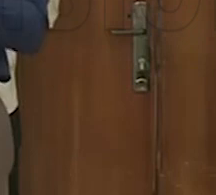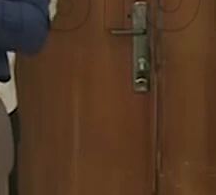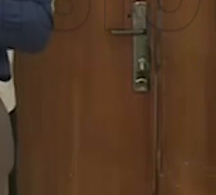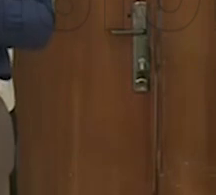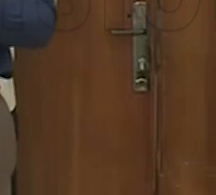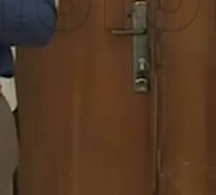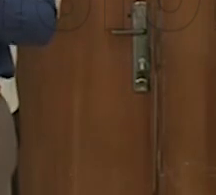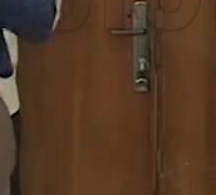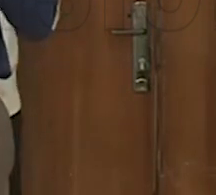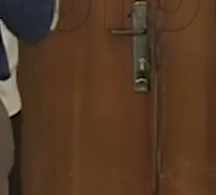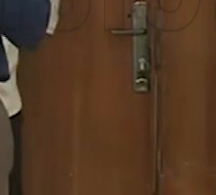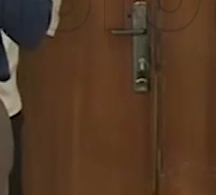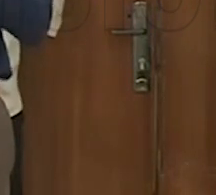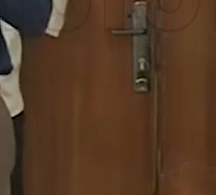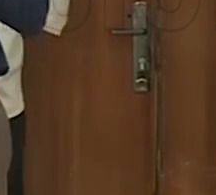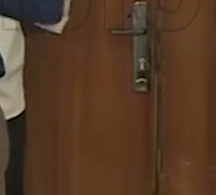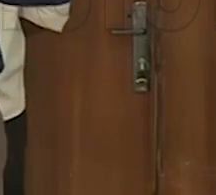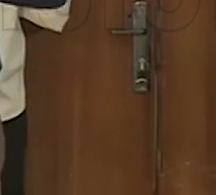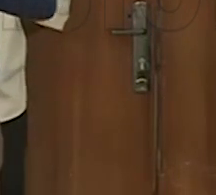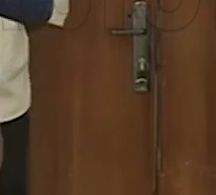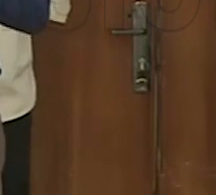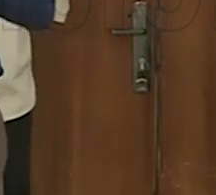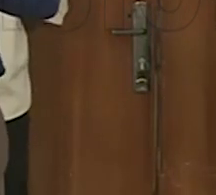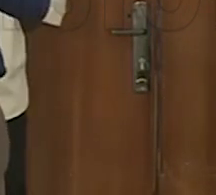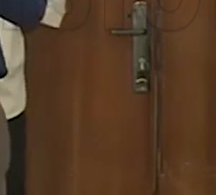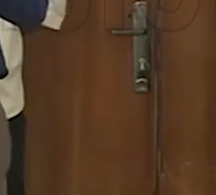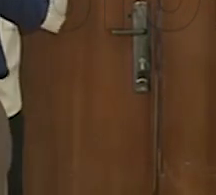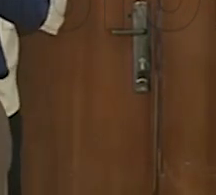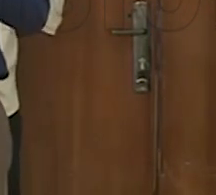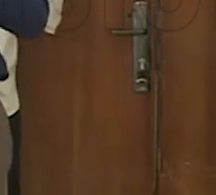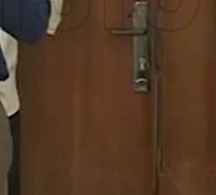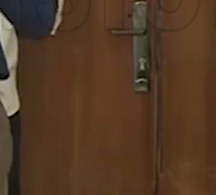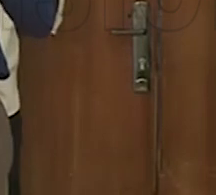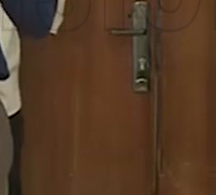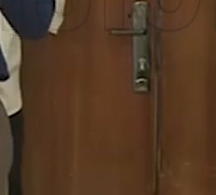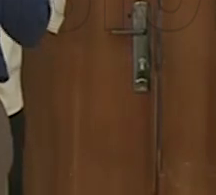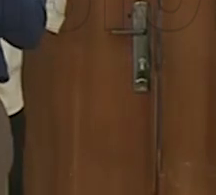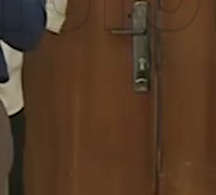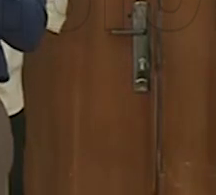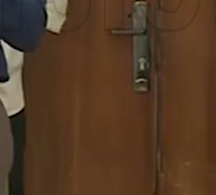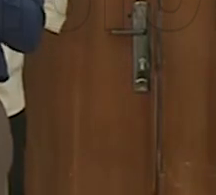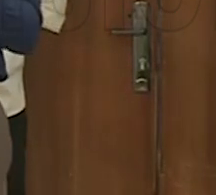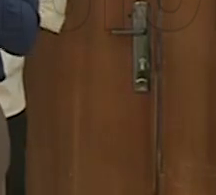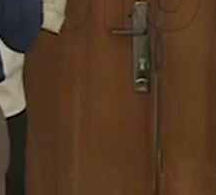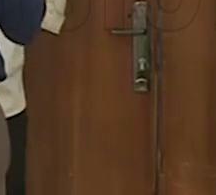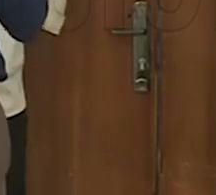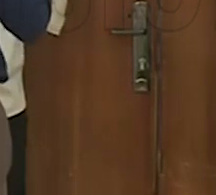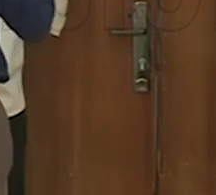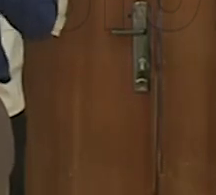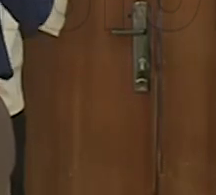for just Nigeria alone as a country. Finally, sir, in the guidelines that you reeled out